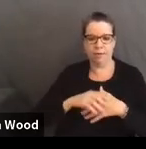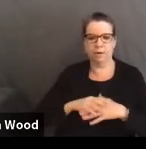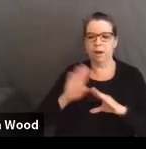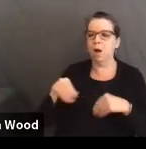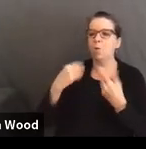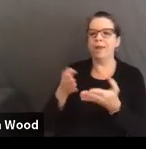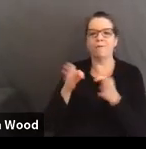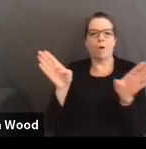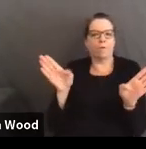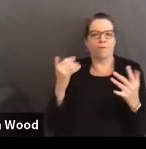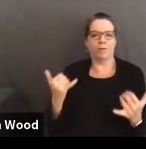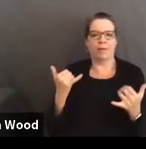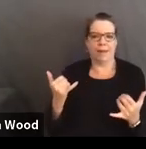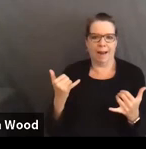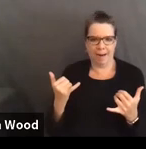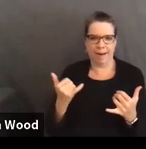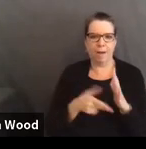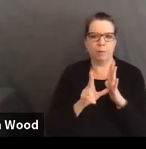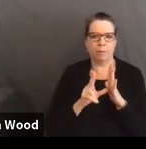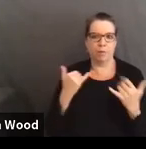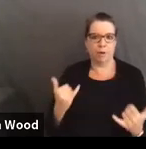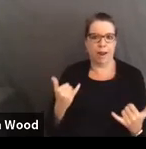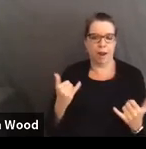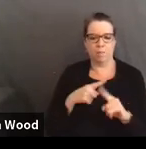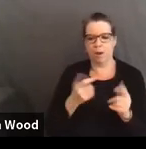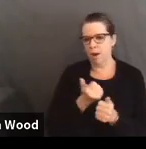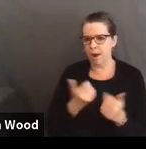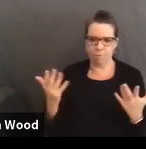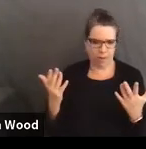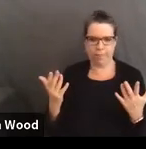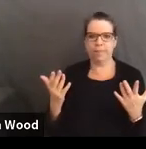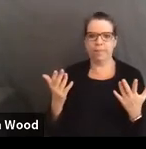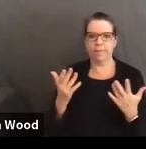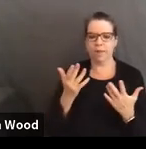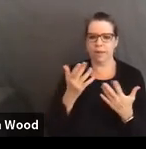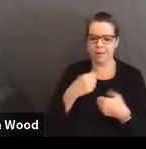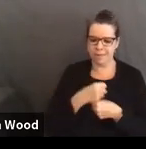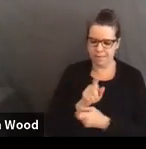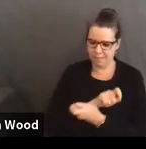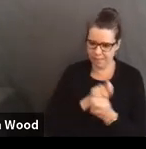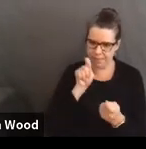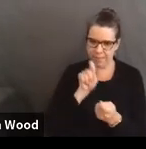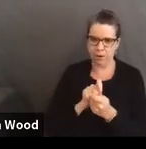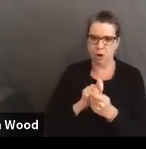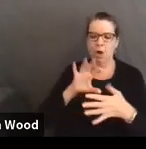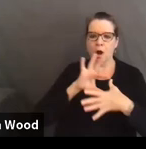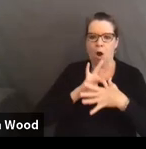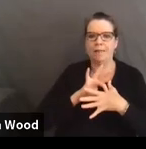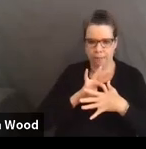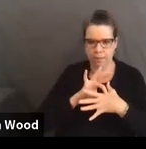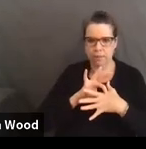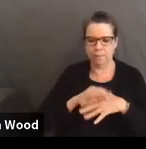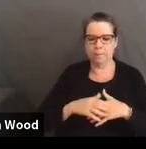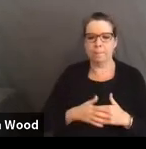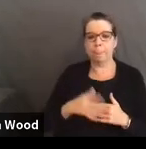an overview of what's being reviewed, but everything is tailored to very content specific. And so